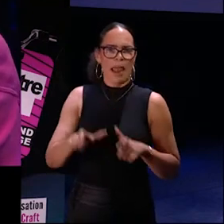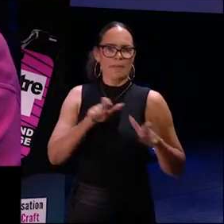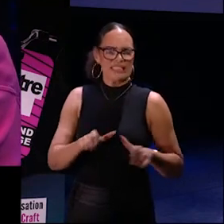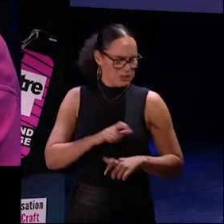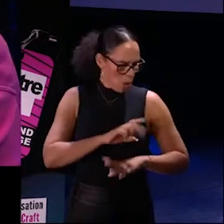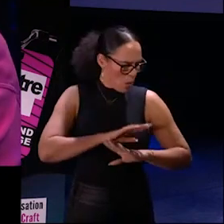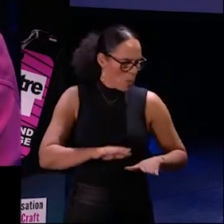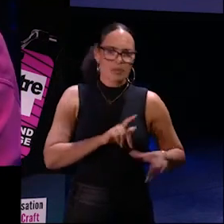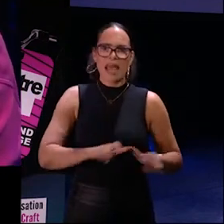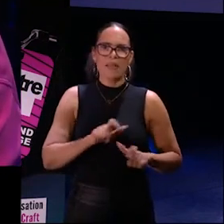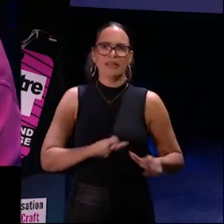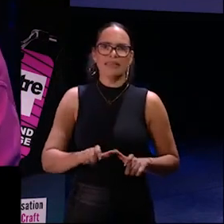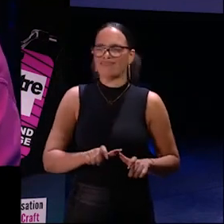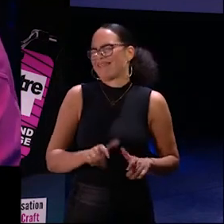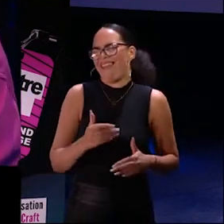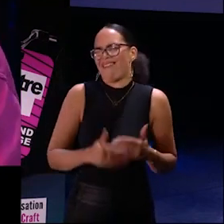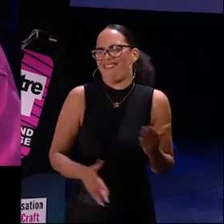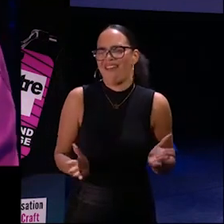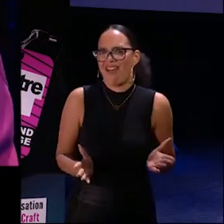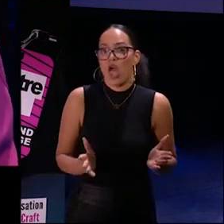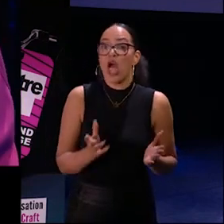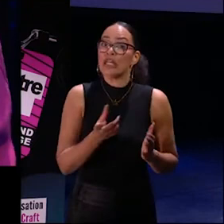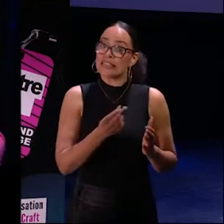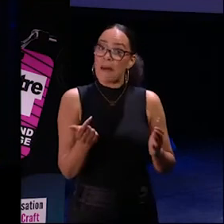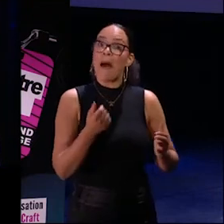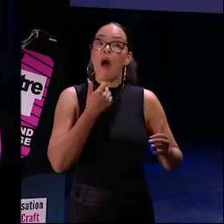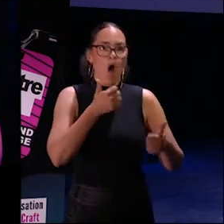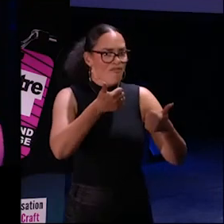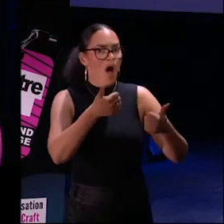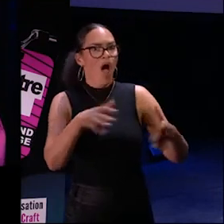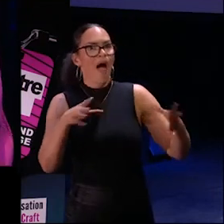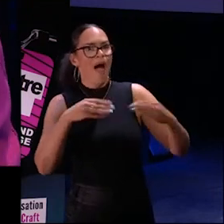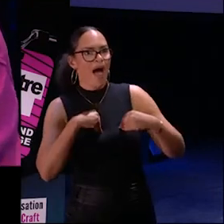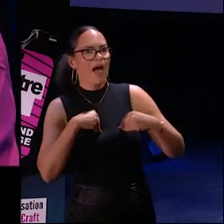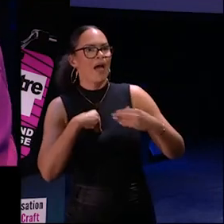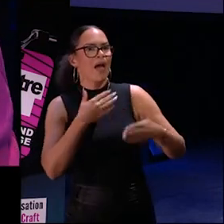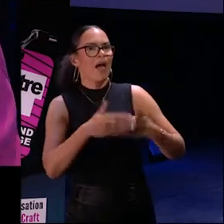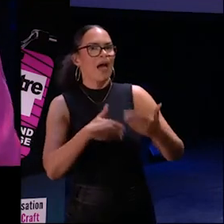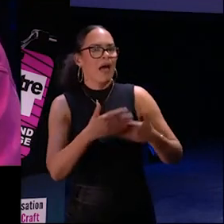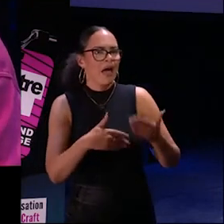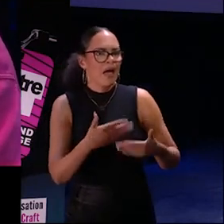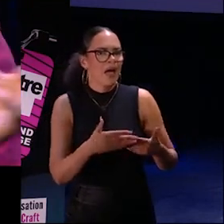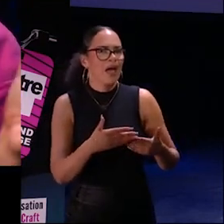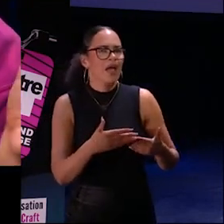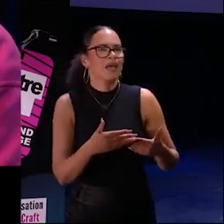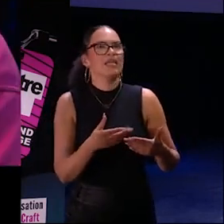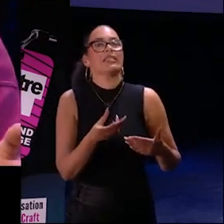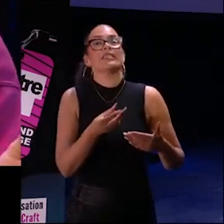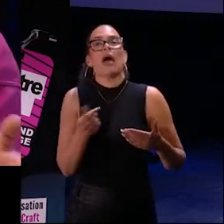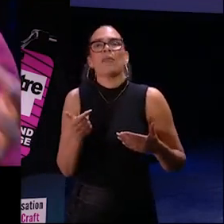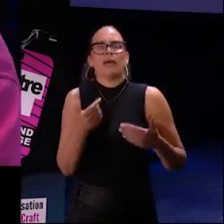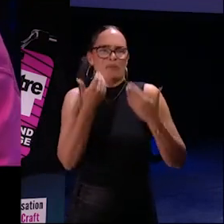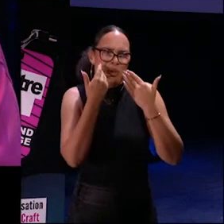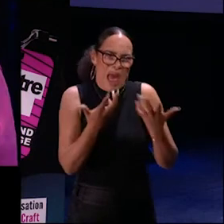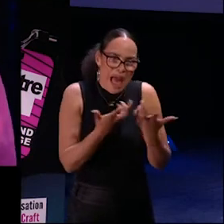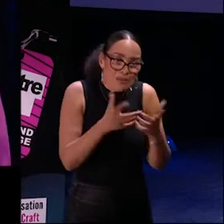when I've brought it up. I've had all sorts of people say, yes, we'd love to do that, and then not really do anything. Mm-hmm. And I've had all sorts of people say, yes, we'd love to do that, and then not know how to do